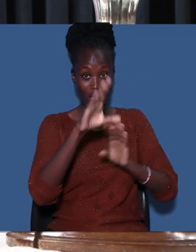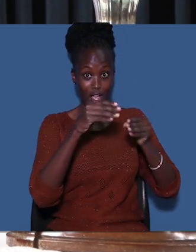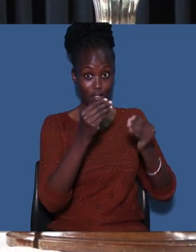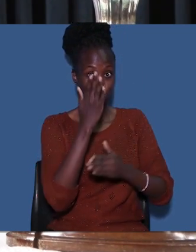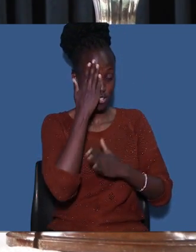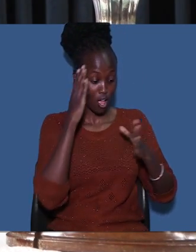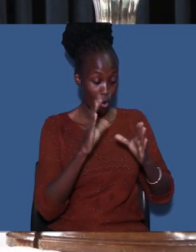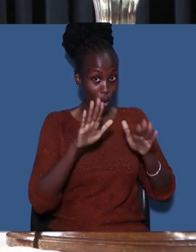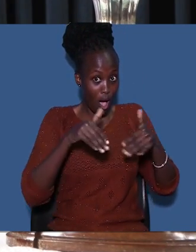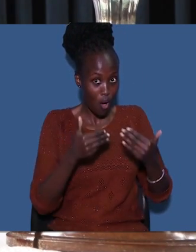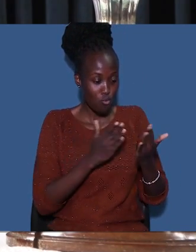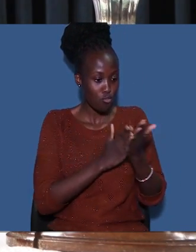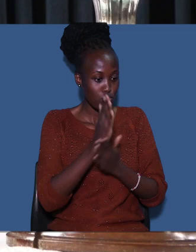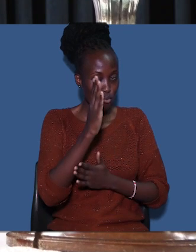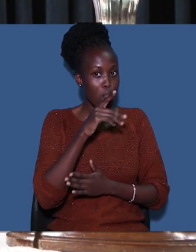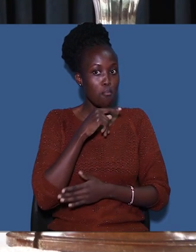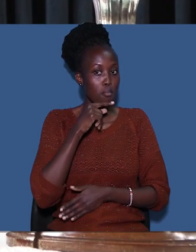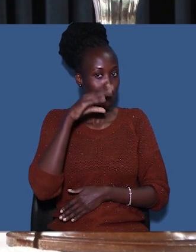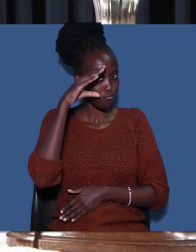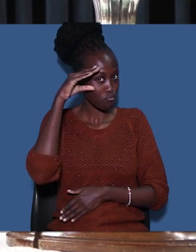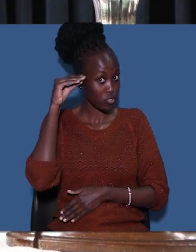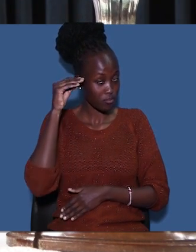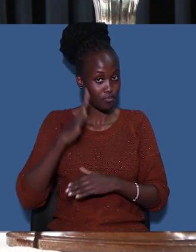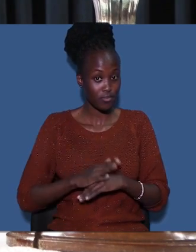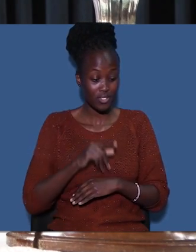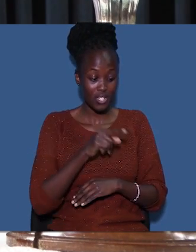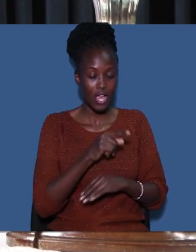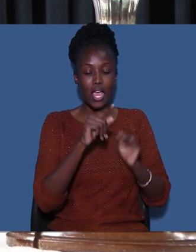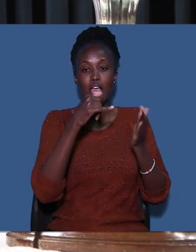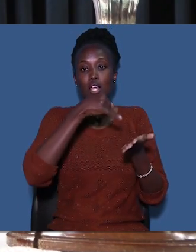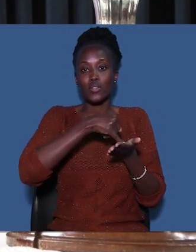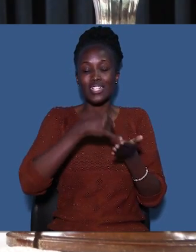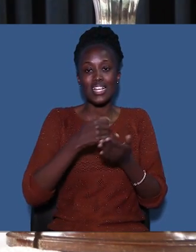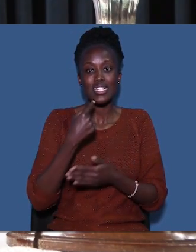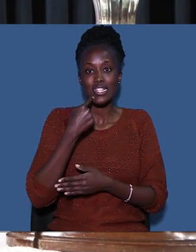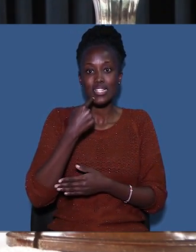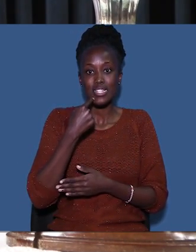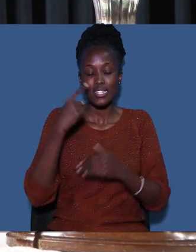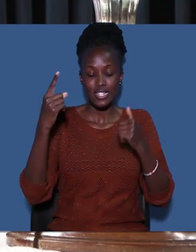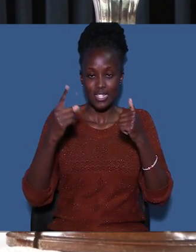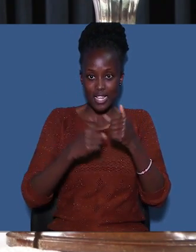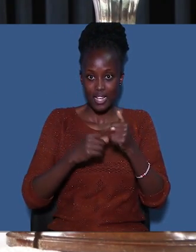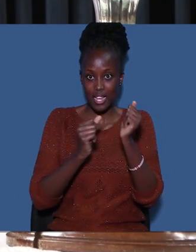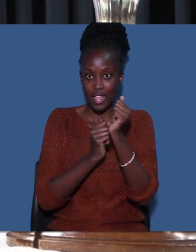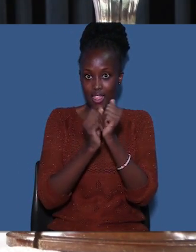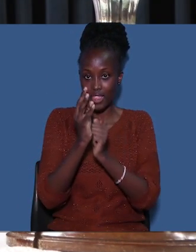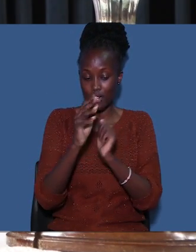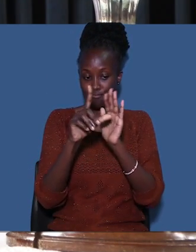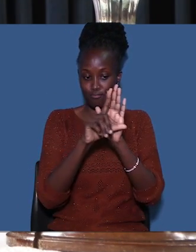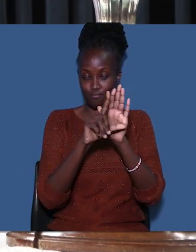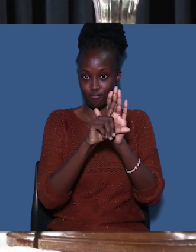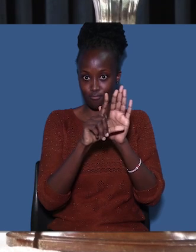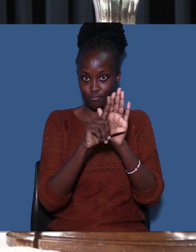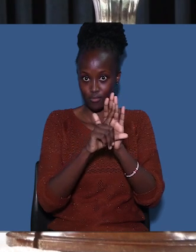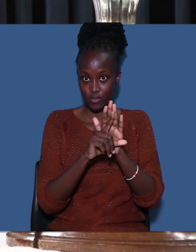Moses. They formed part of the 613 laws that governed ancient Hebrew society. The